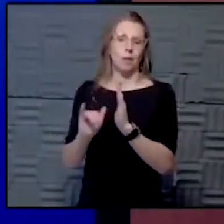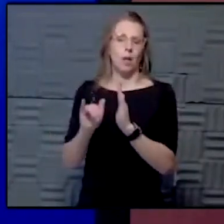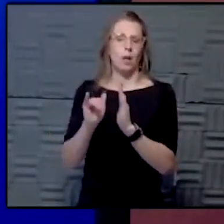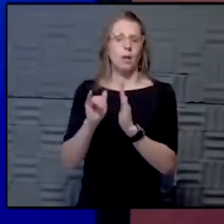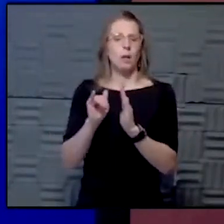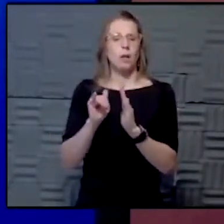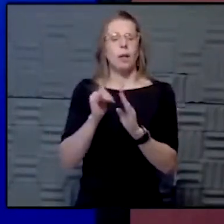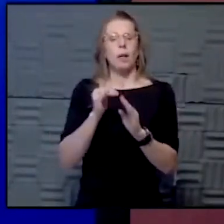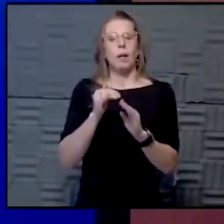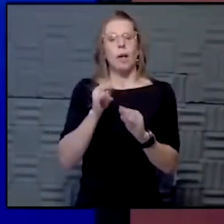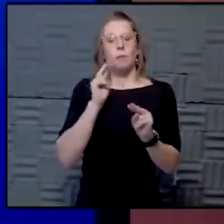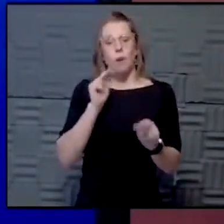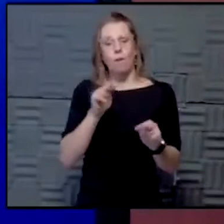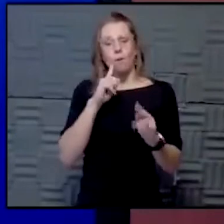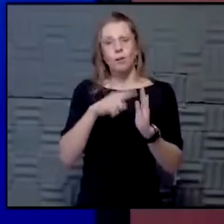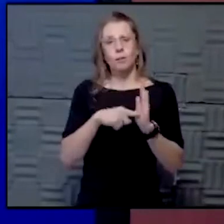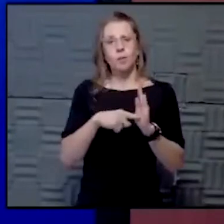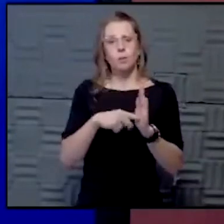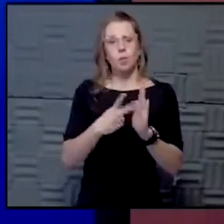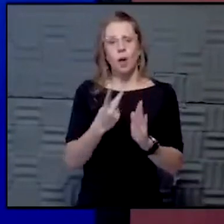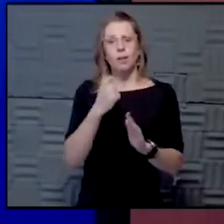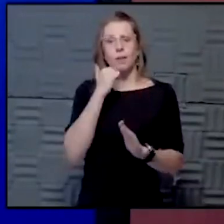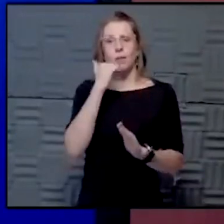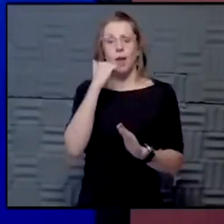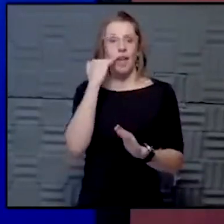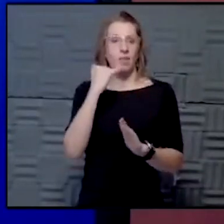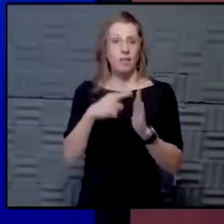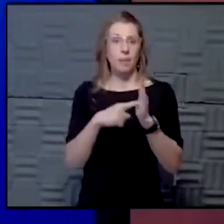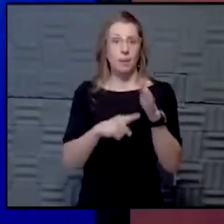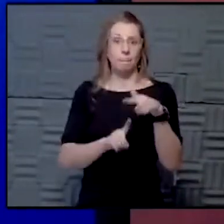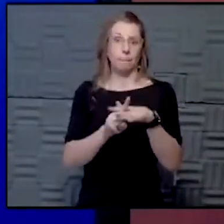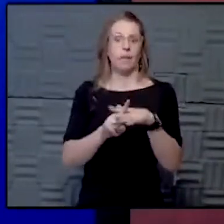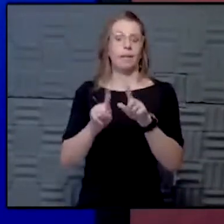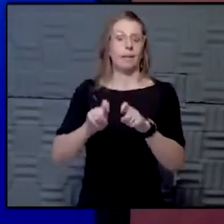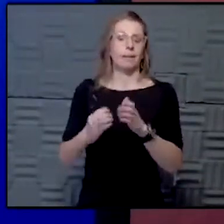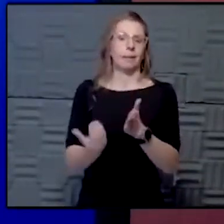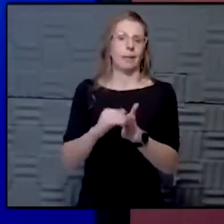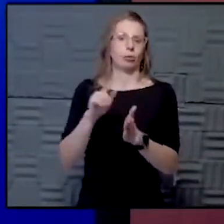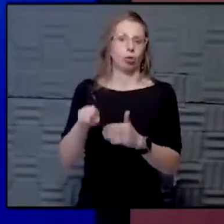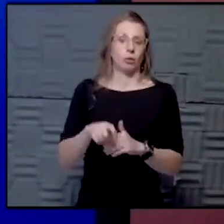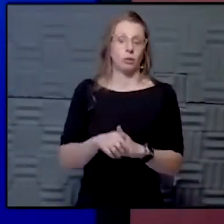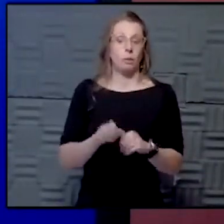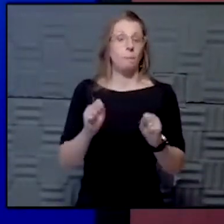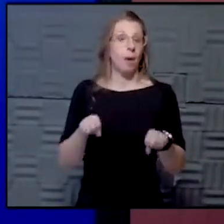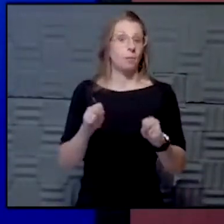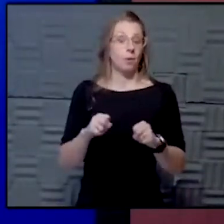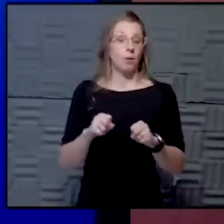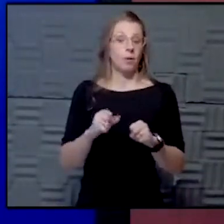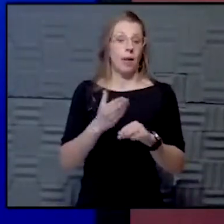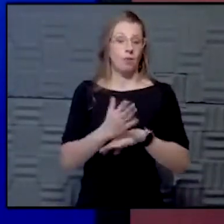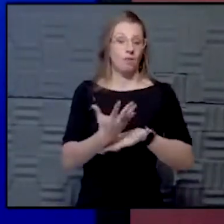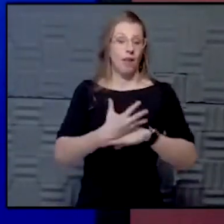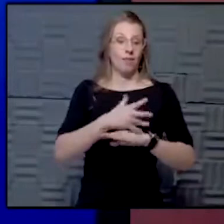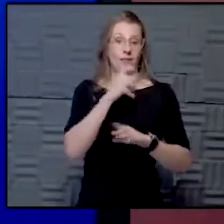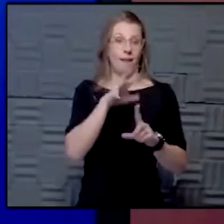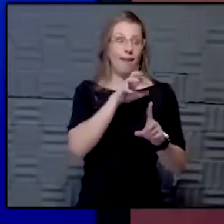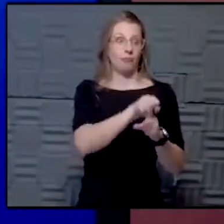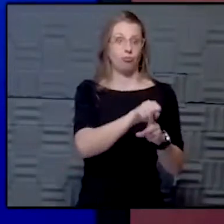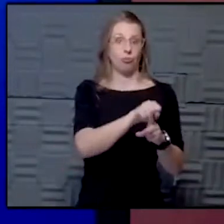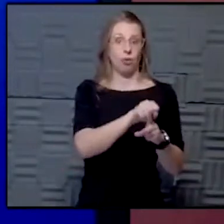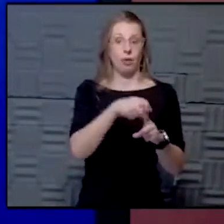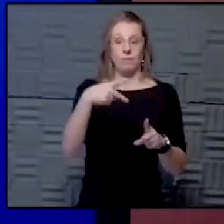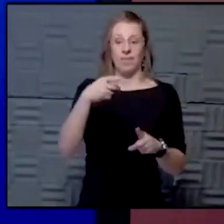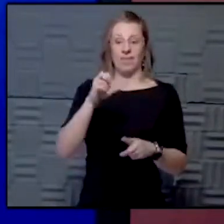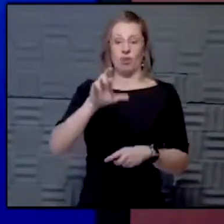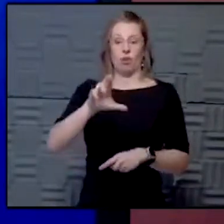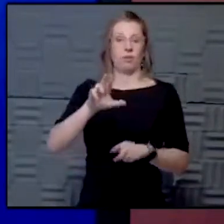monitor for symptoms twice a day, and if you have any symptoms, you should be retested again, because it is possible that at 5 days we won't catch even with a PCR